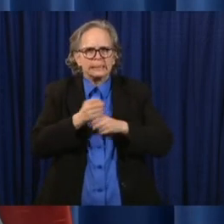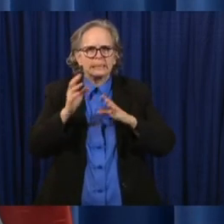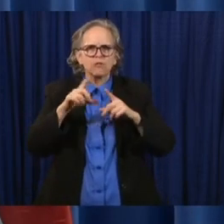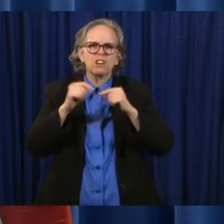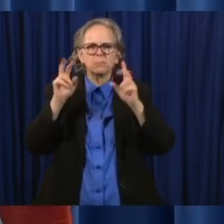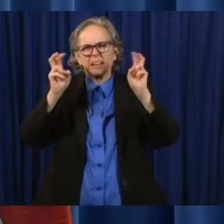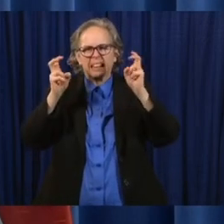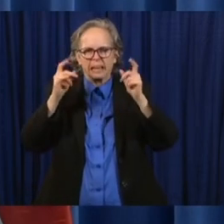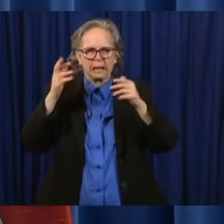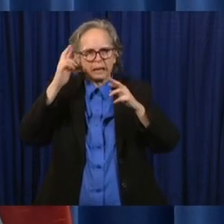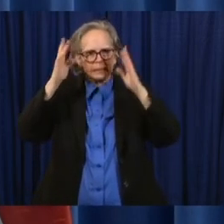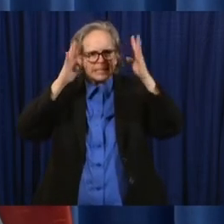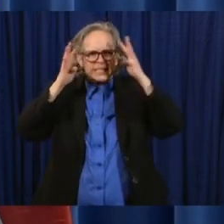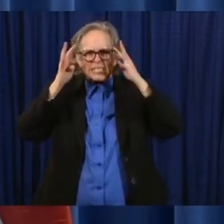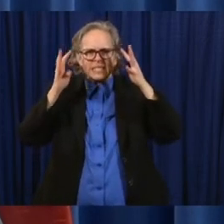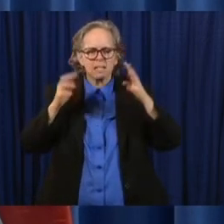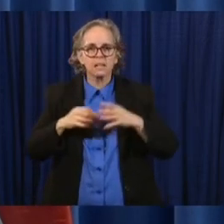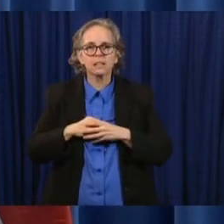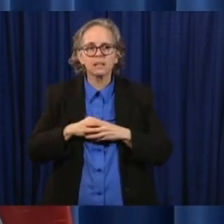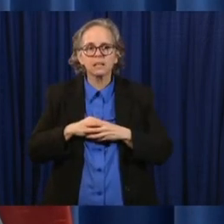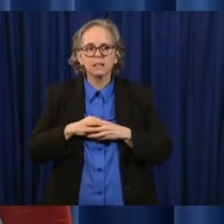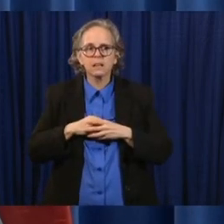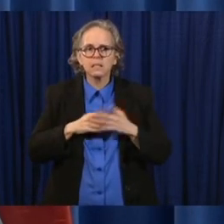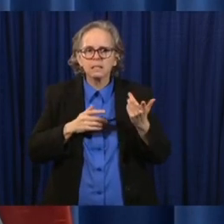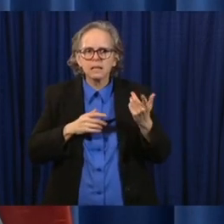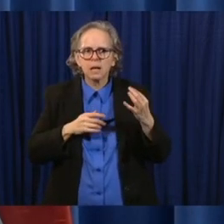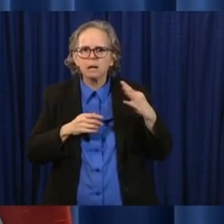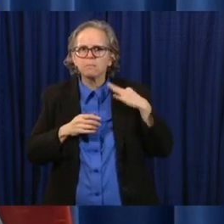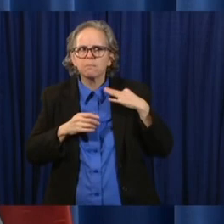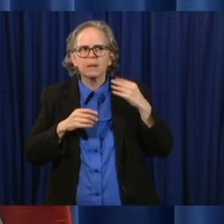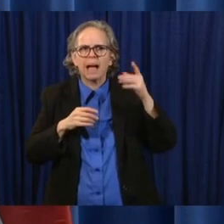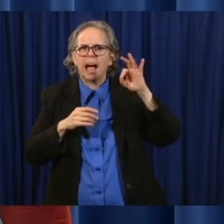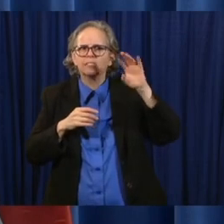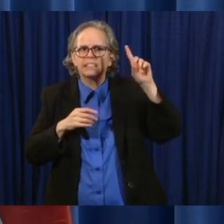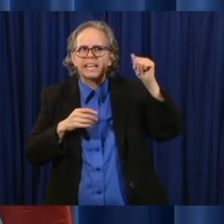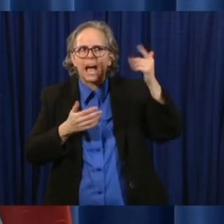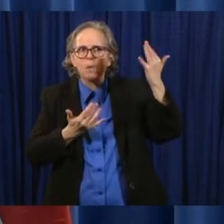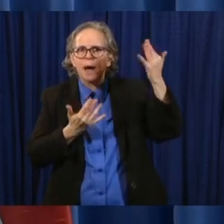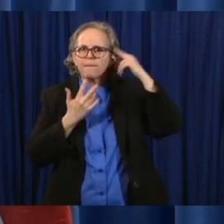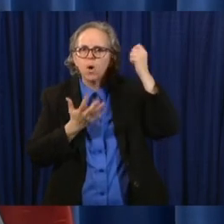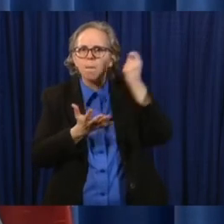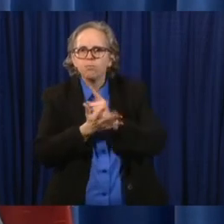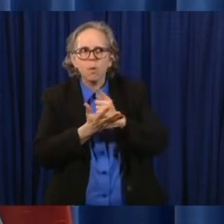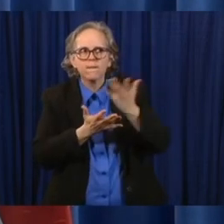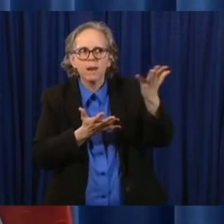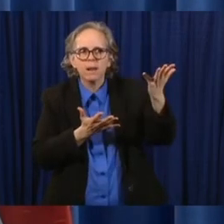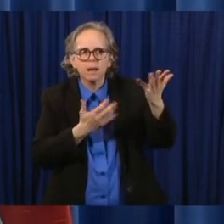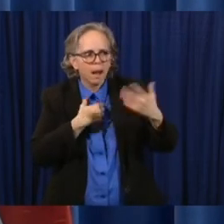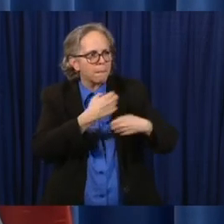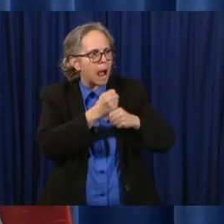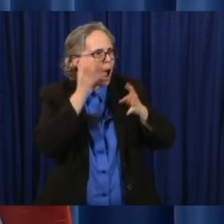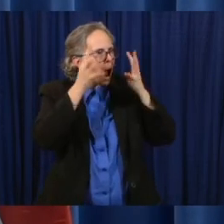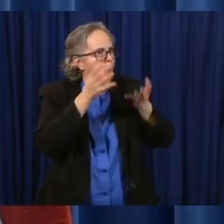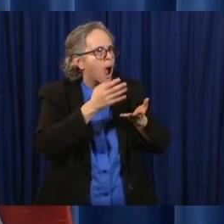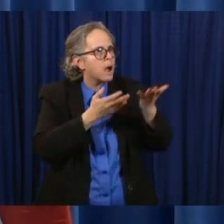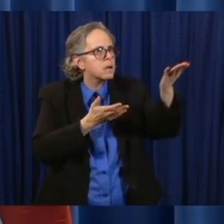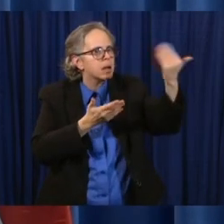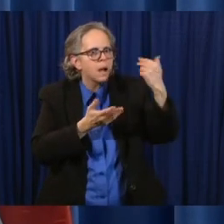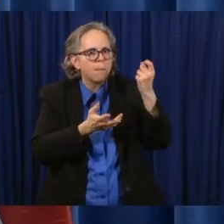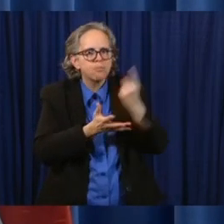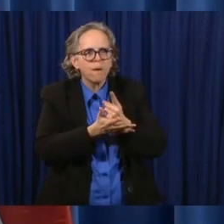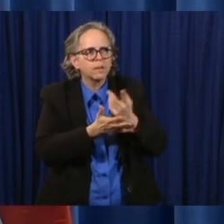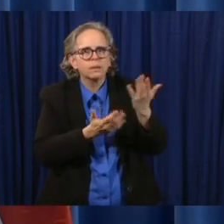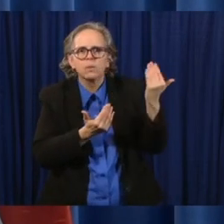have their application pending with the FDA. And so I encourage the FDA to, do everything they can to speed